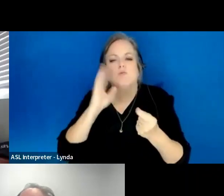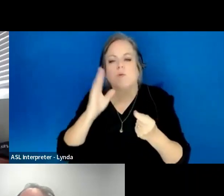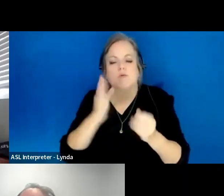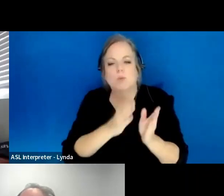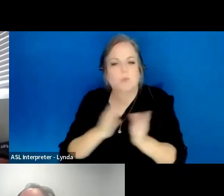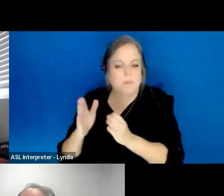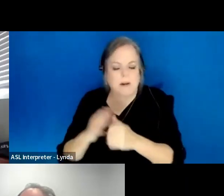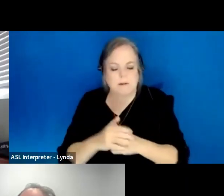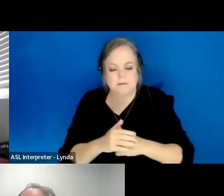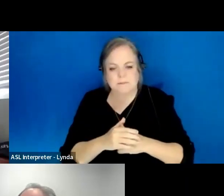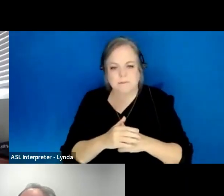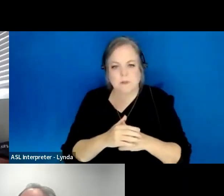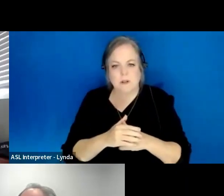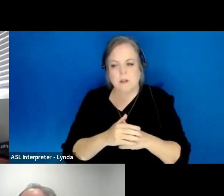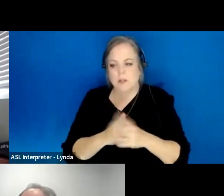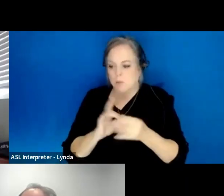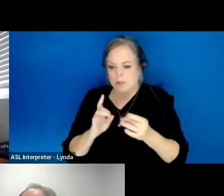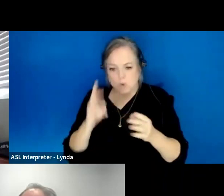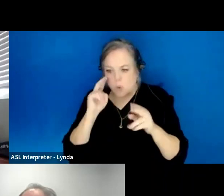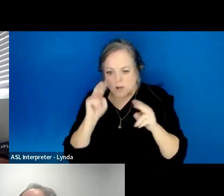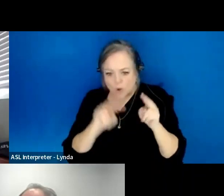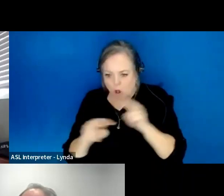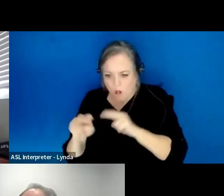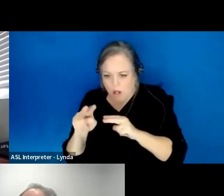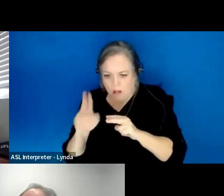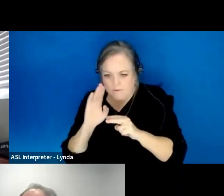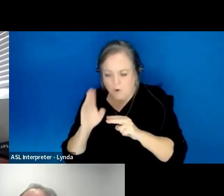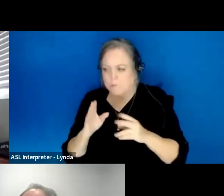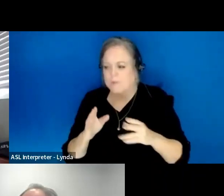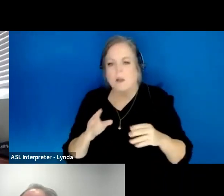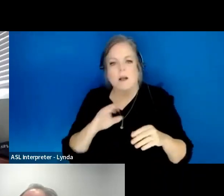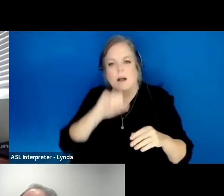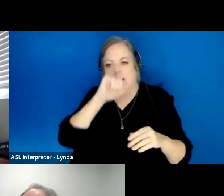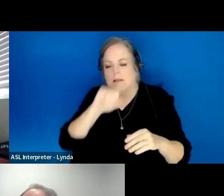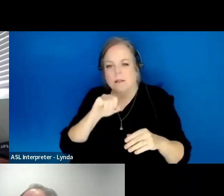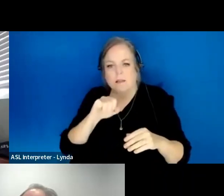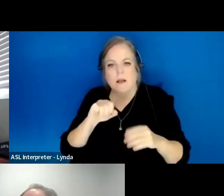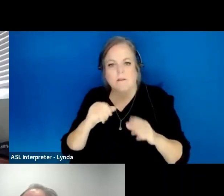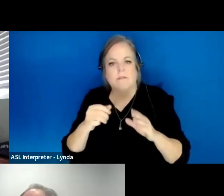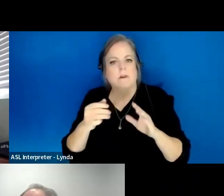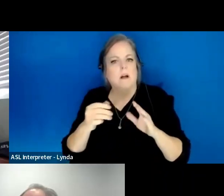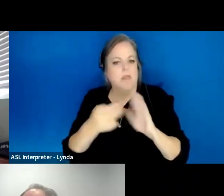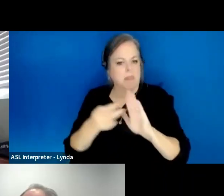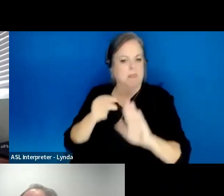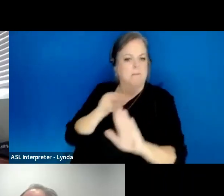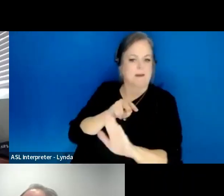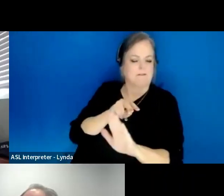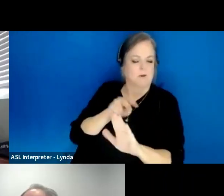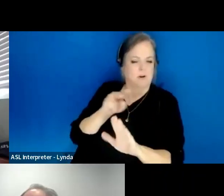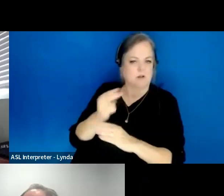us some what to look for. I love that metaphor that you used, Caitlin, that, you know, we can see the